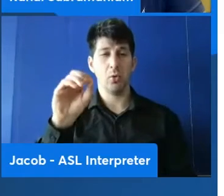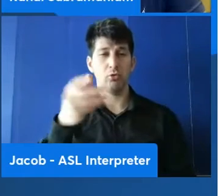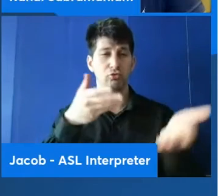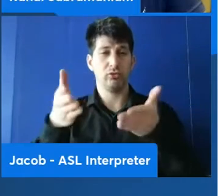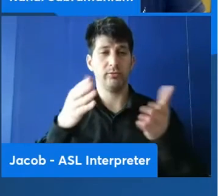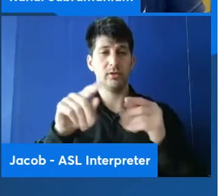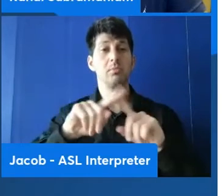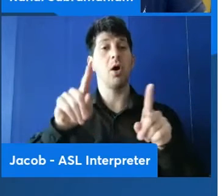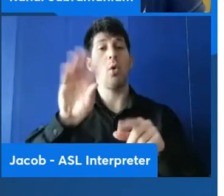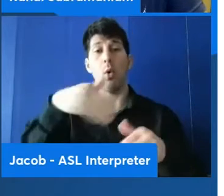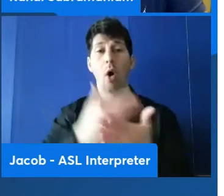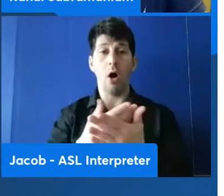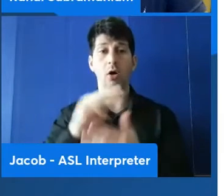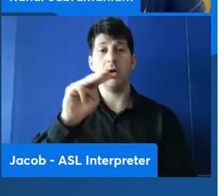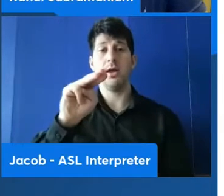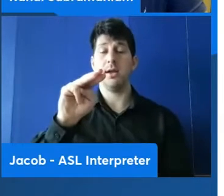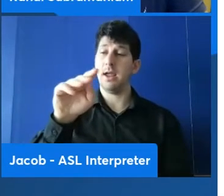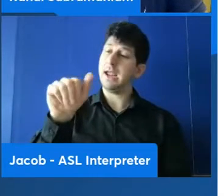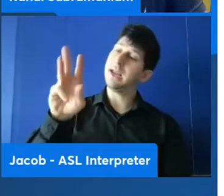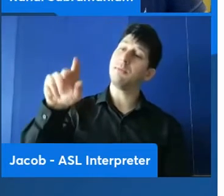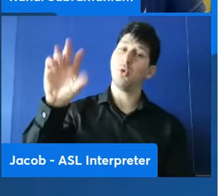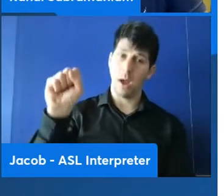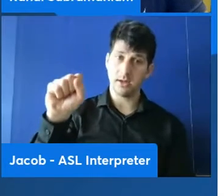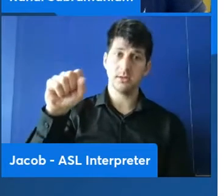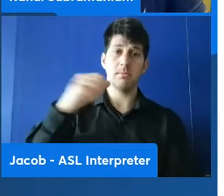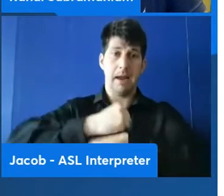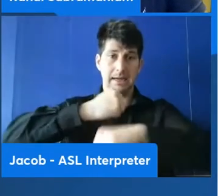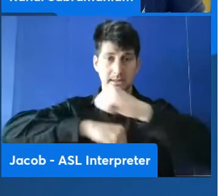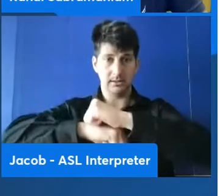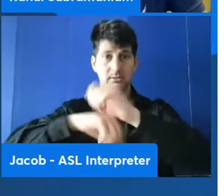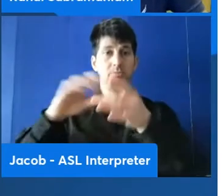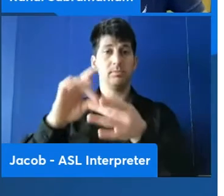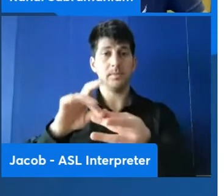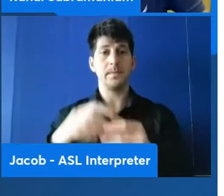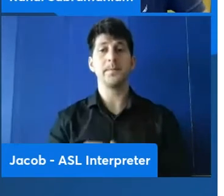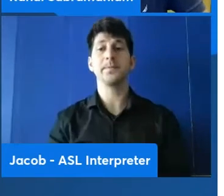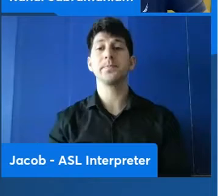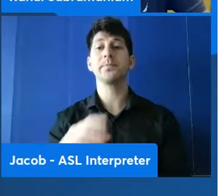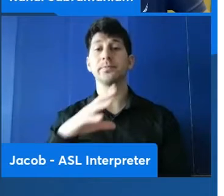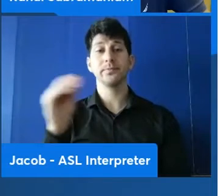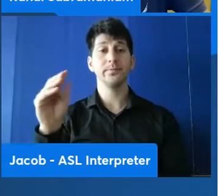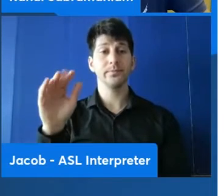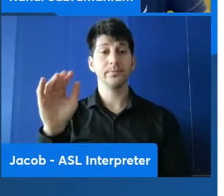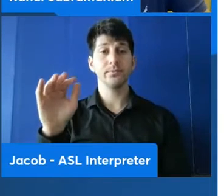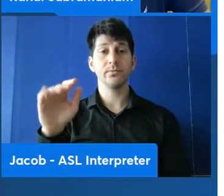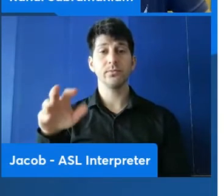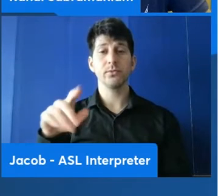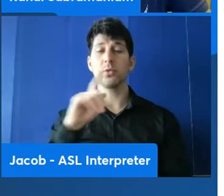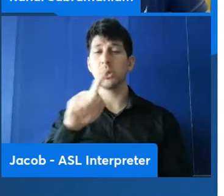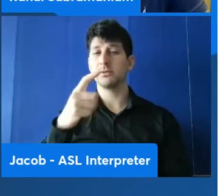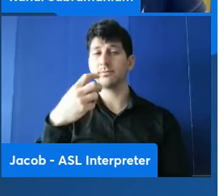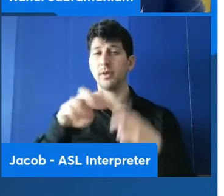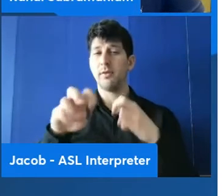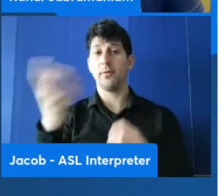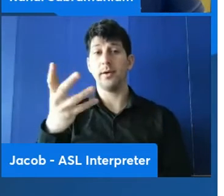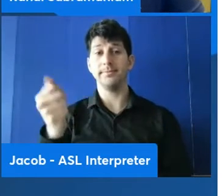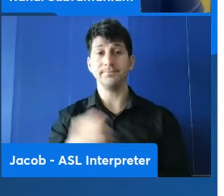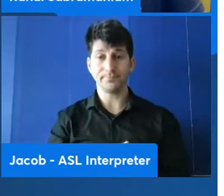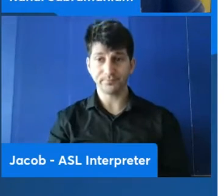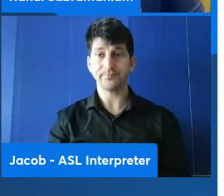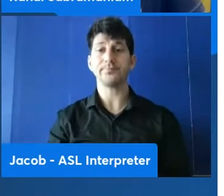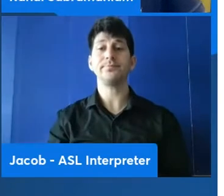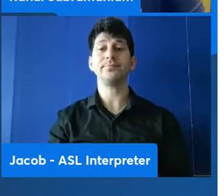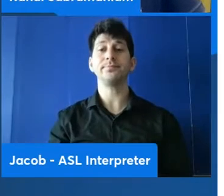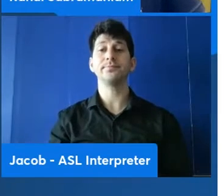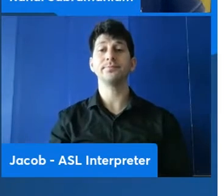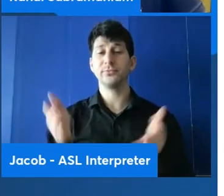microservices are AWS-based microservices. And the The tricky bit about distributed systems